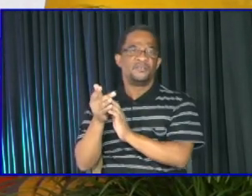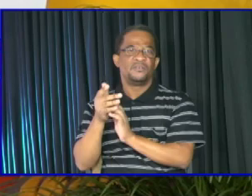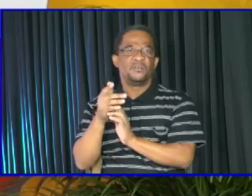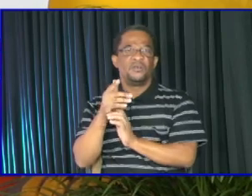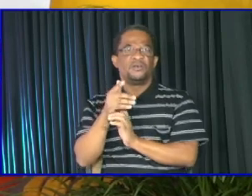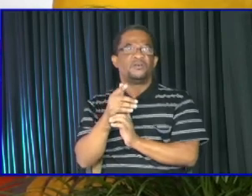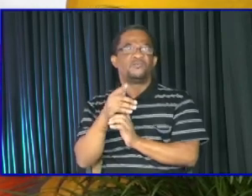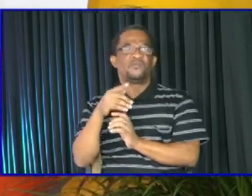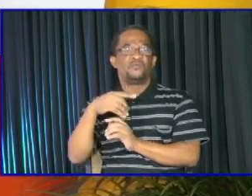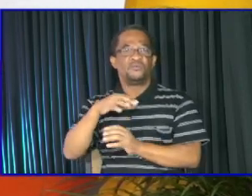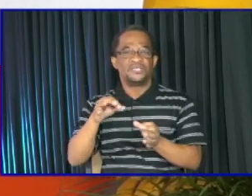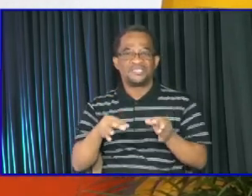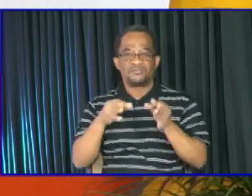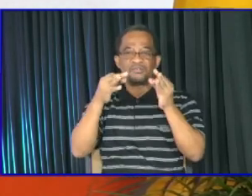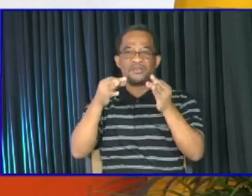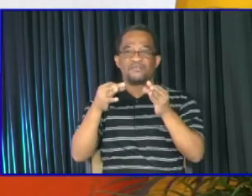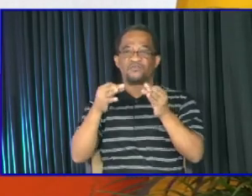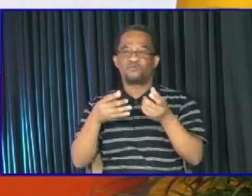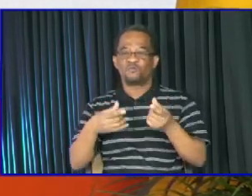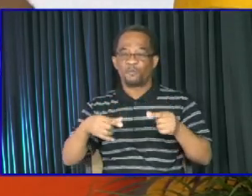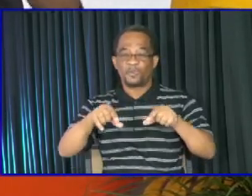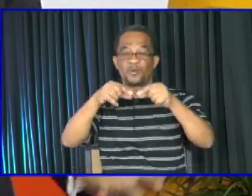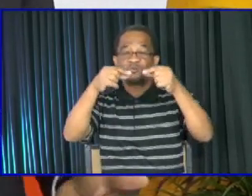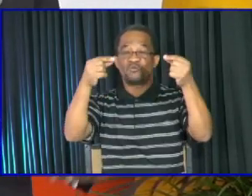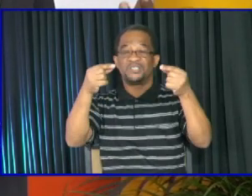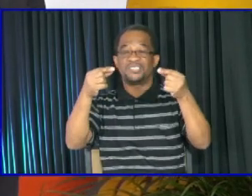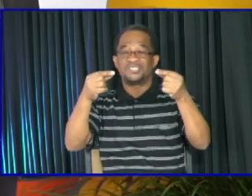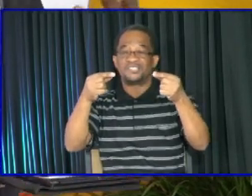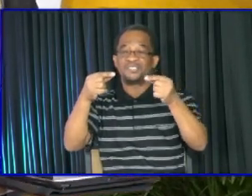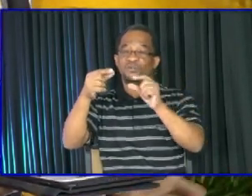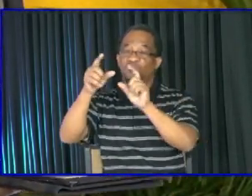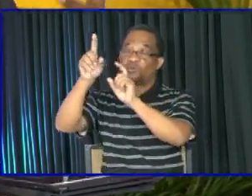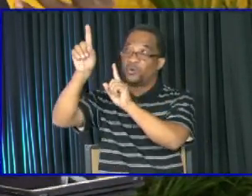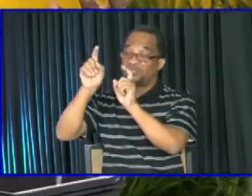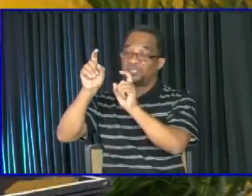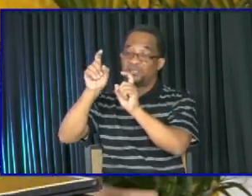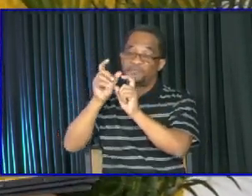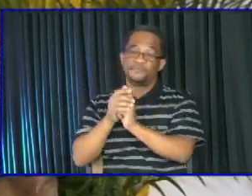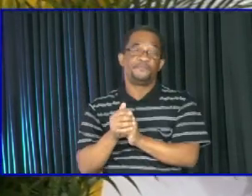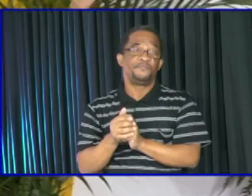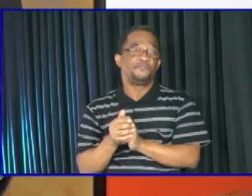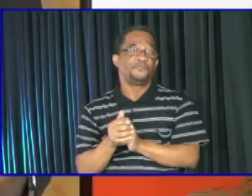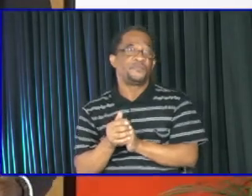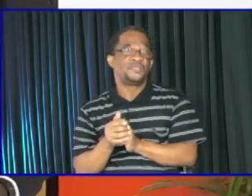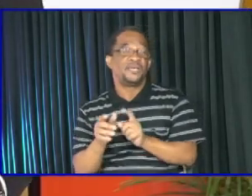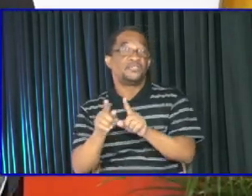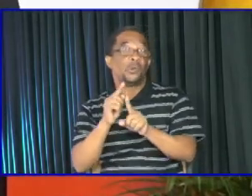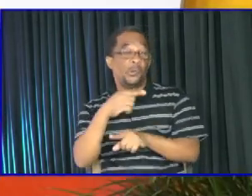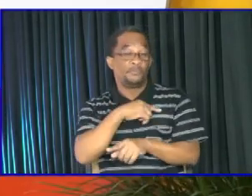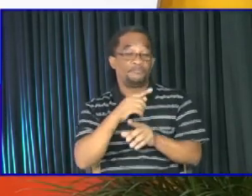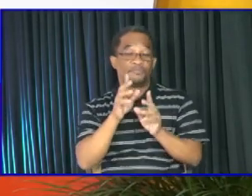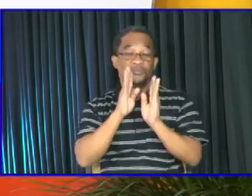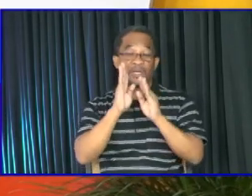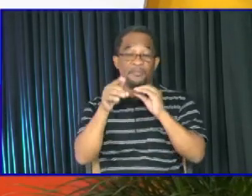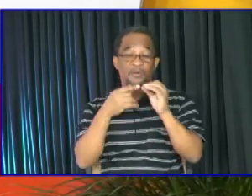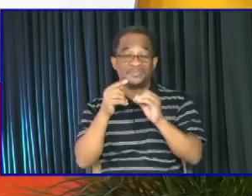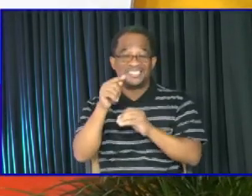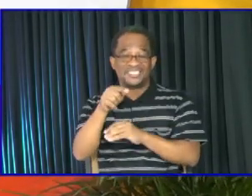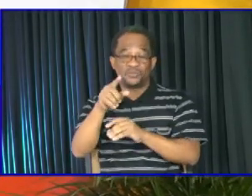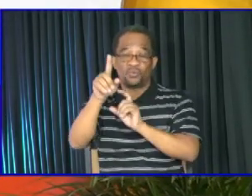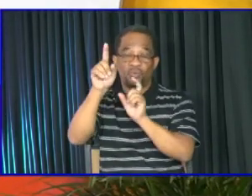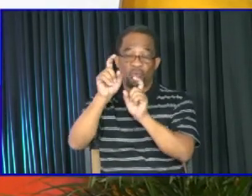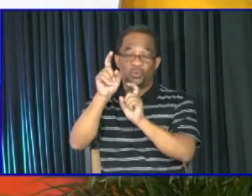of life's greatest question. And while we talk about life's greatest question this evening, I want you to note